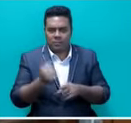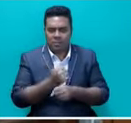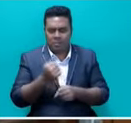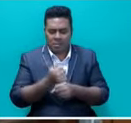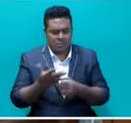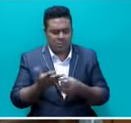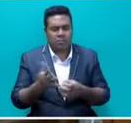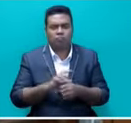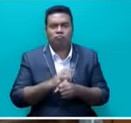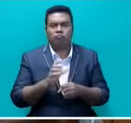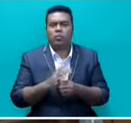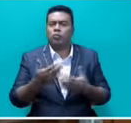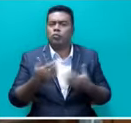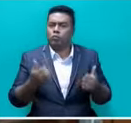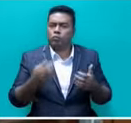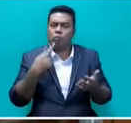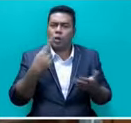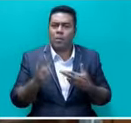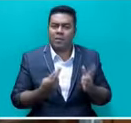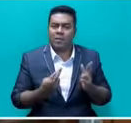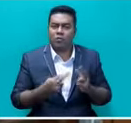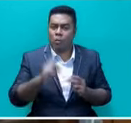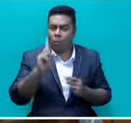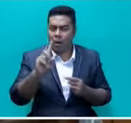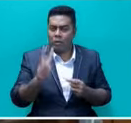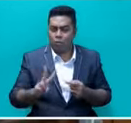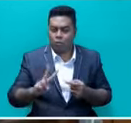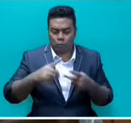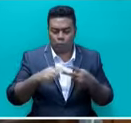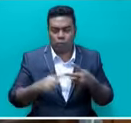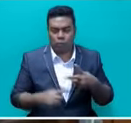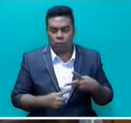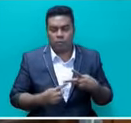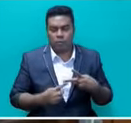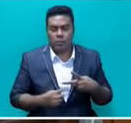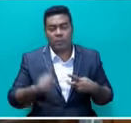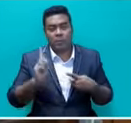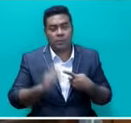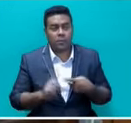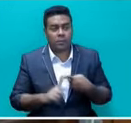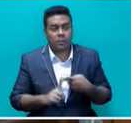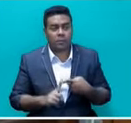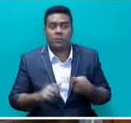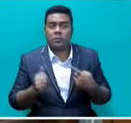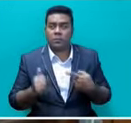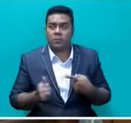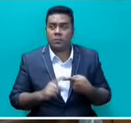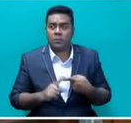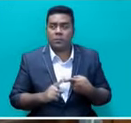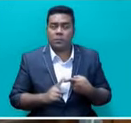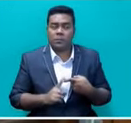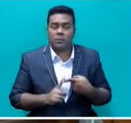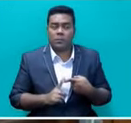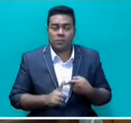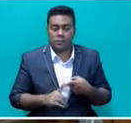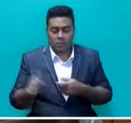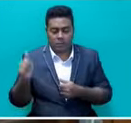good recommendation, 1 and 2. One, of course, is about the